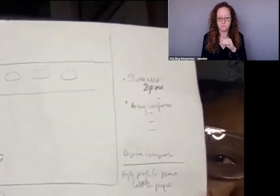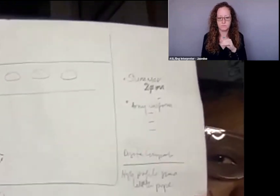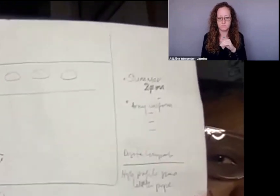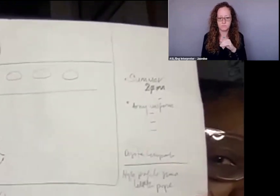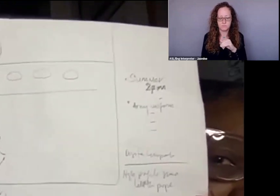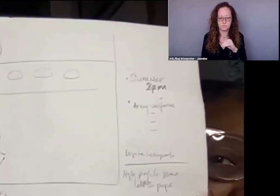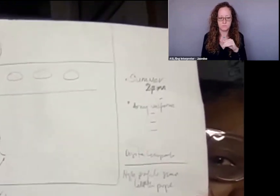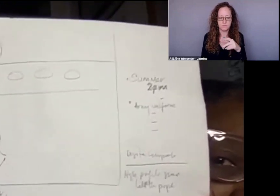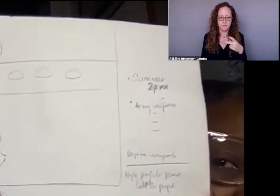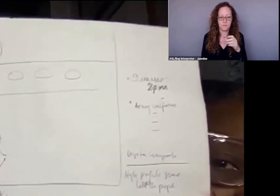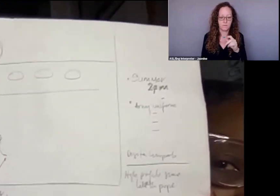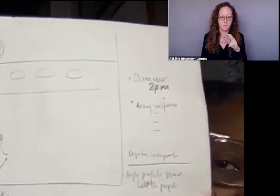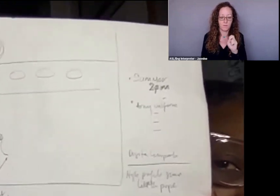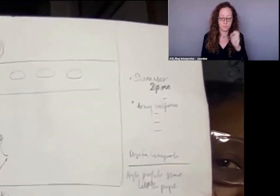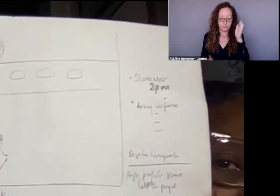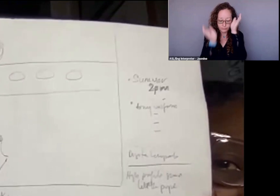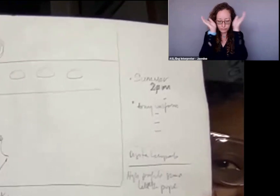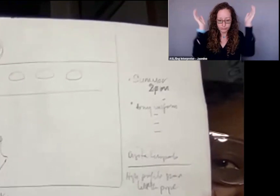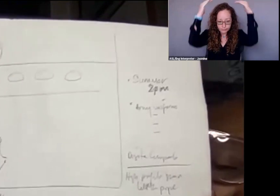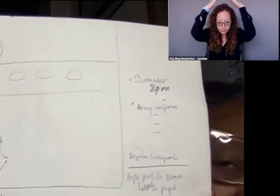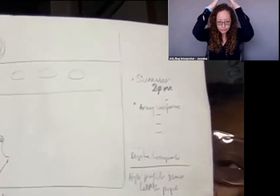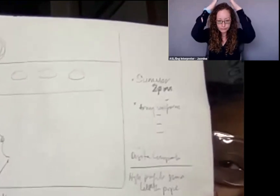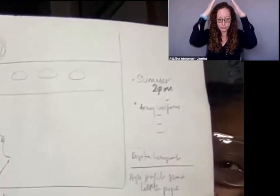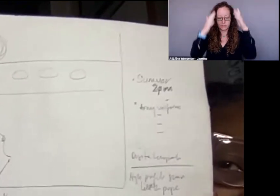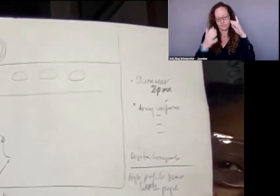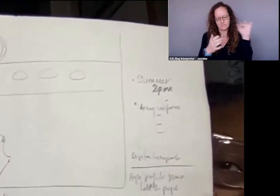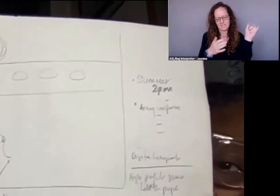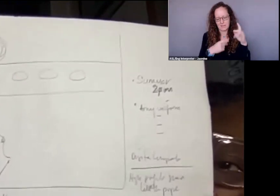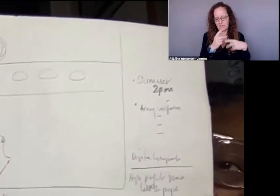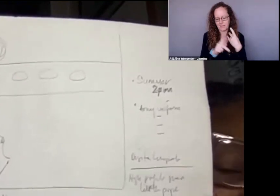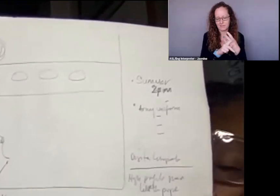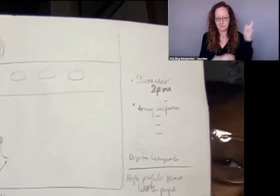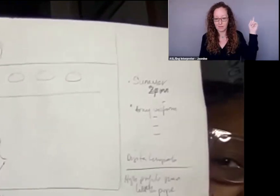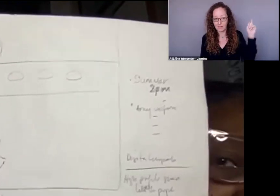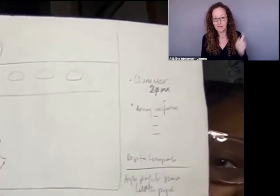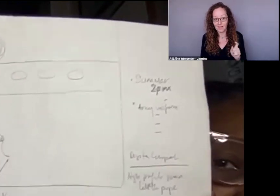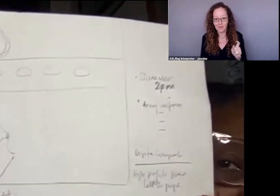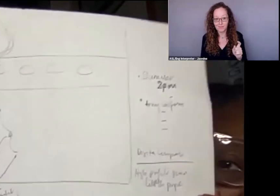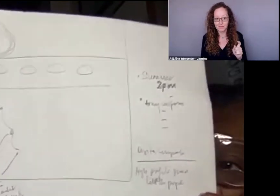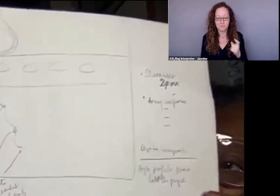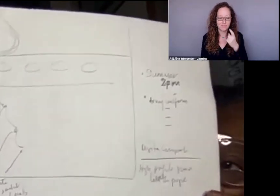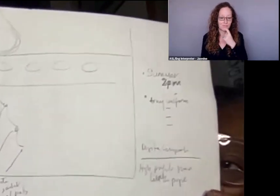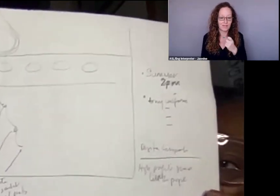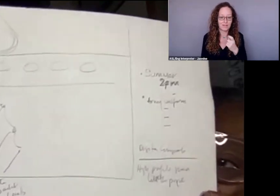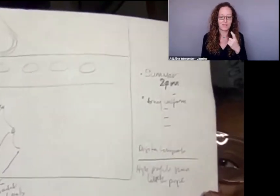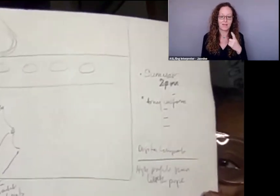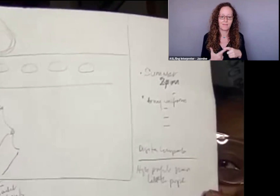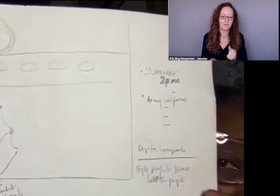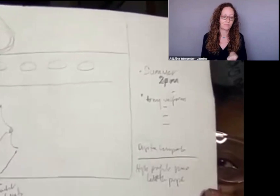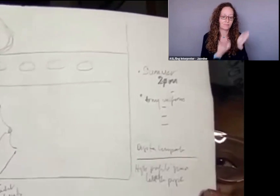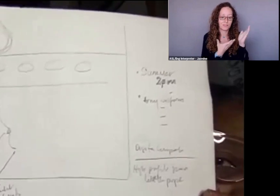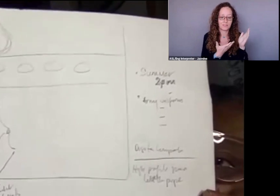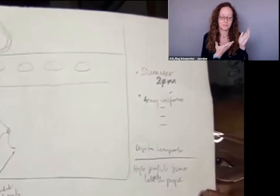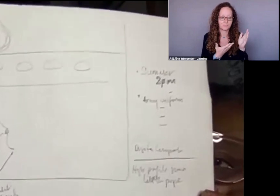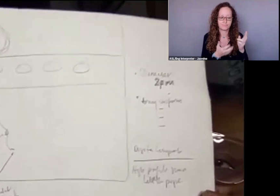Pope will come down on the red carpet and then they will, poof him off to somewhere special. But